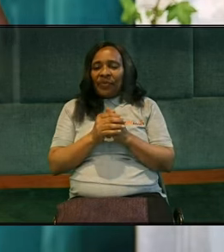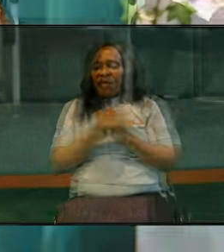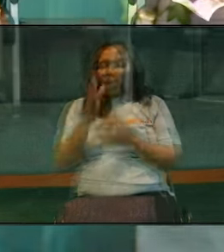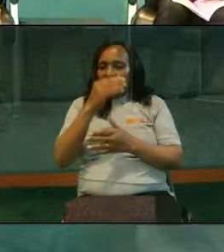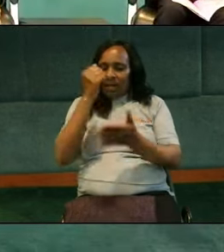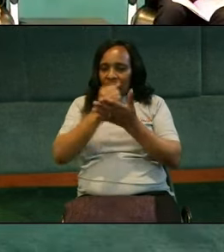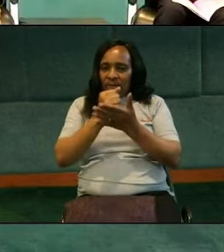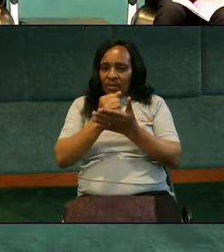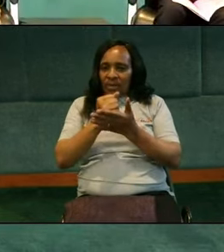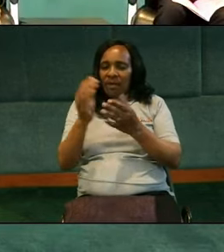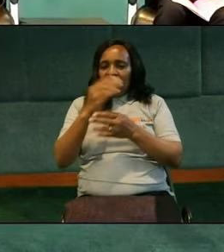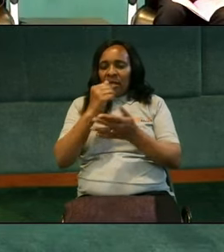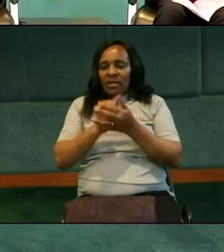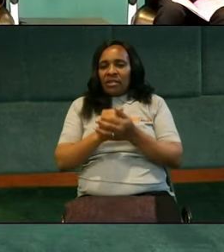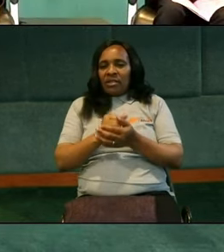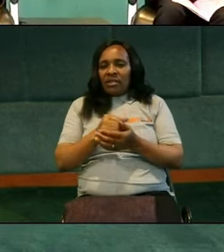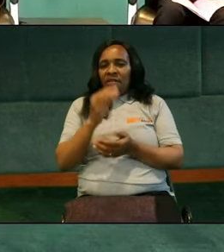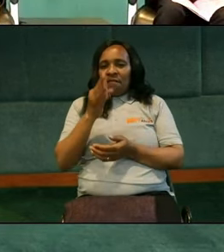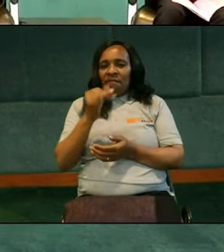Amen, amen. Finley.